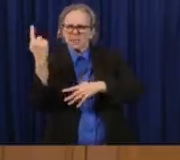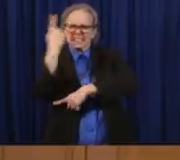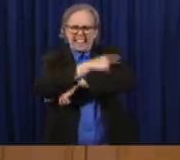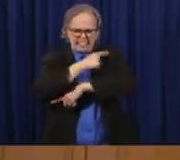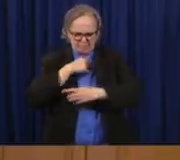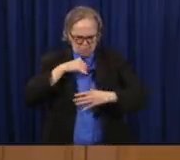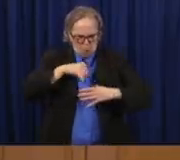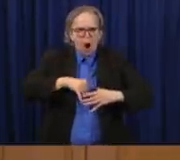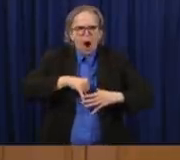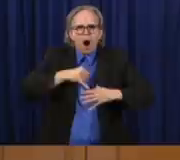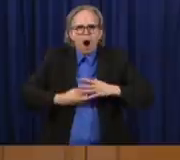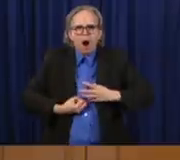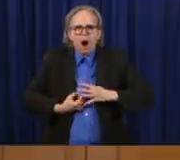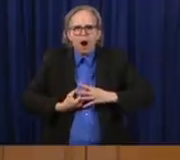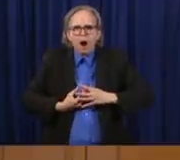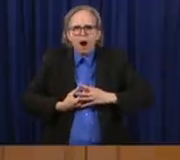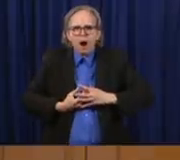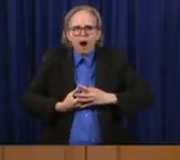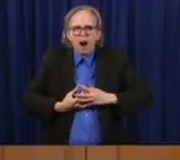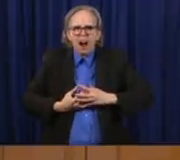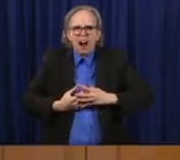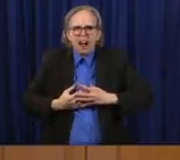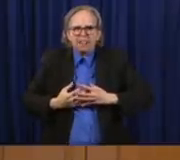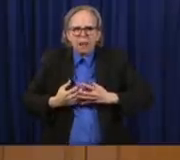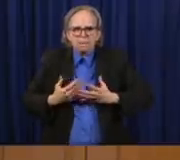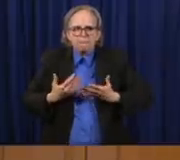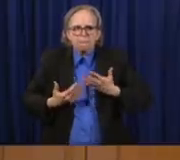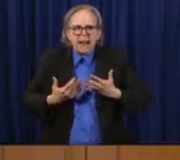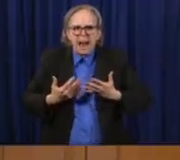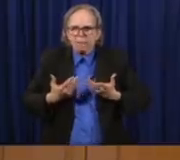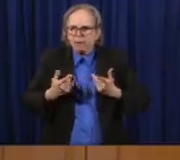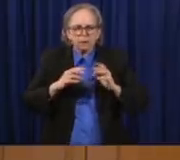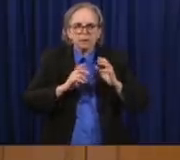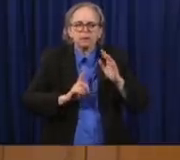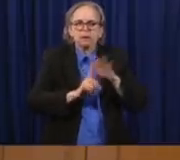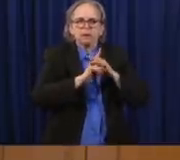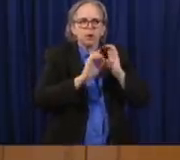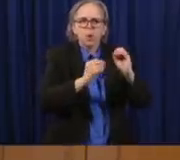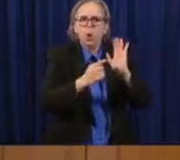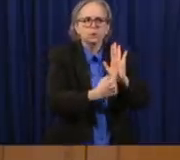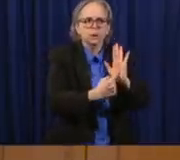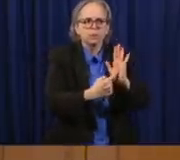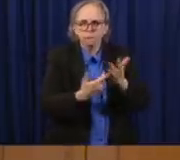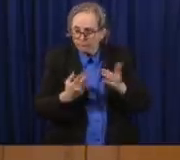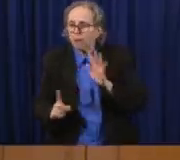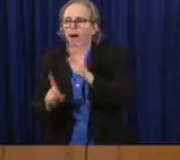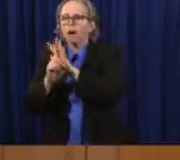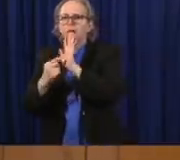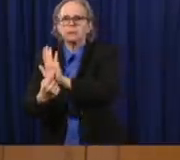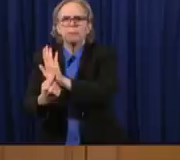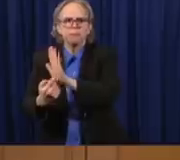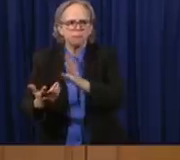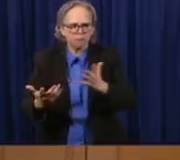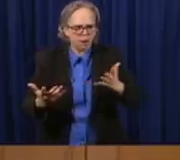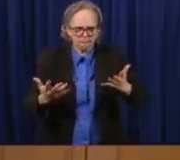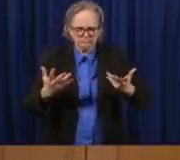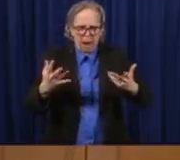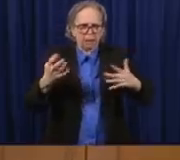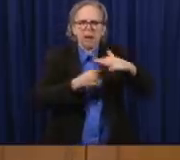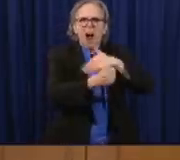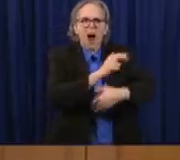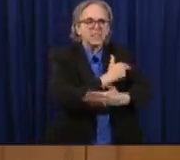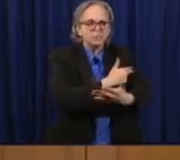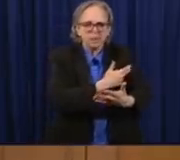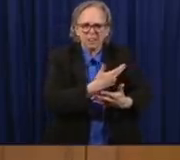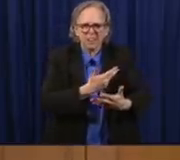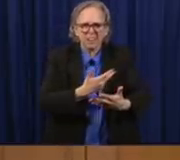might be asymptomatic, and then hospitalizations follow that, and deaths have followed that. So as we return, and